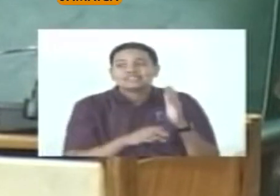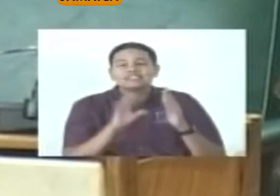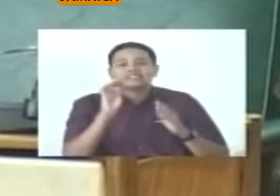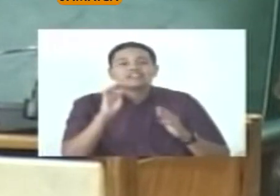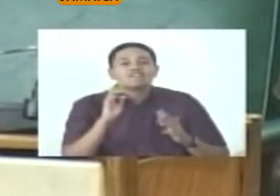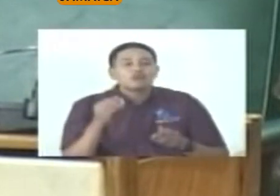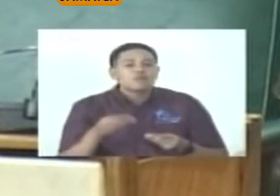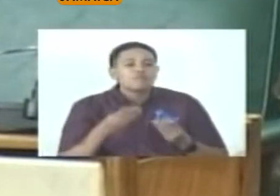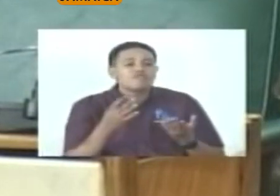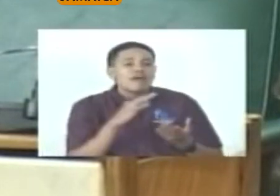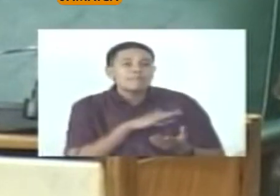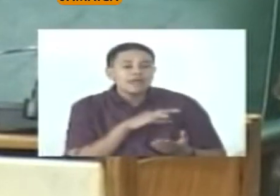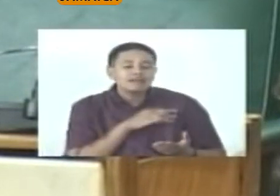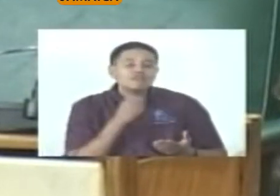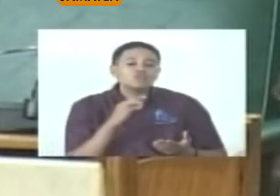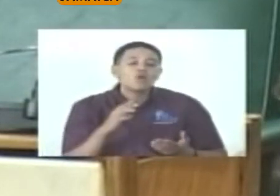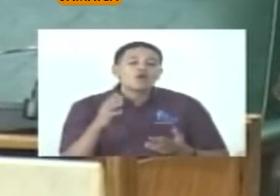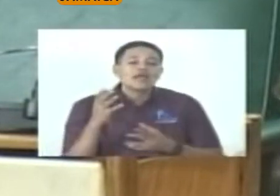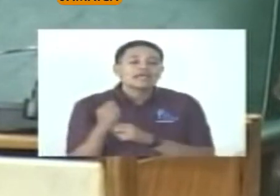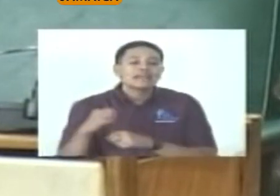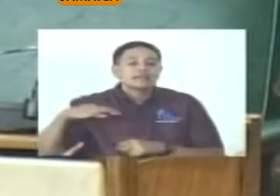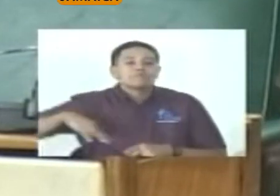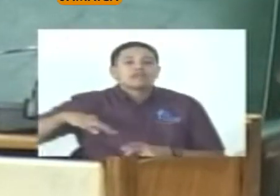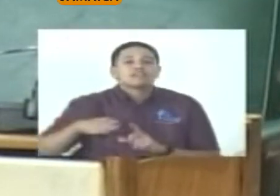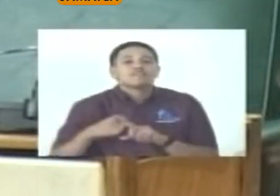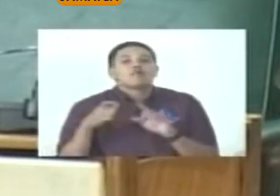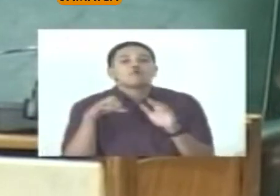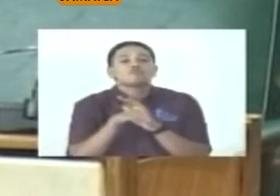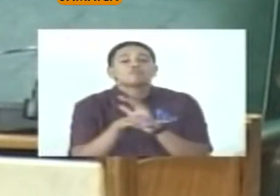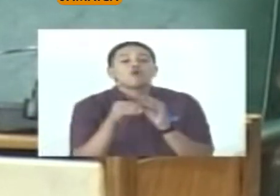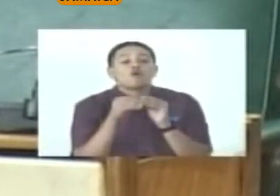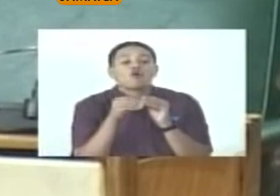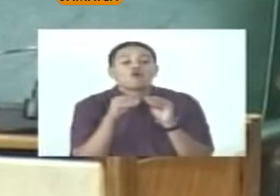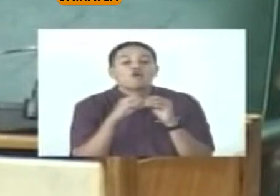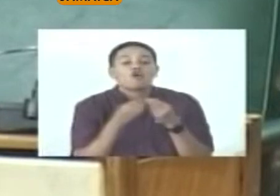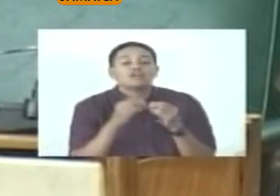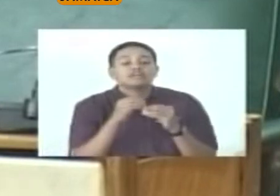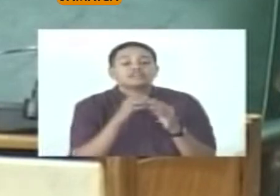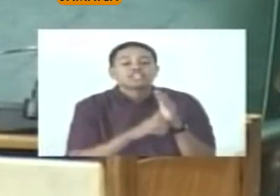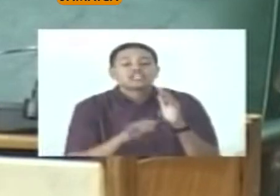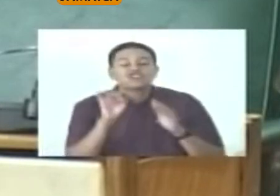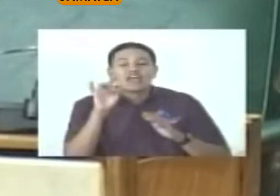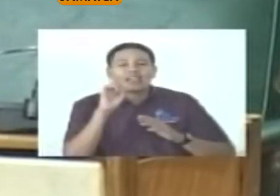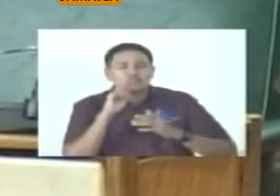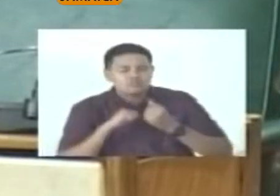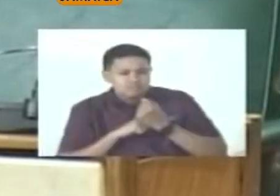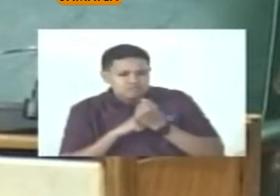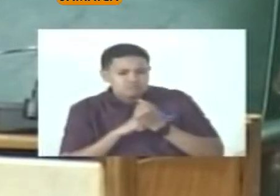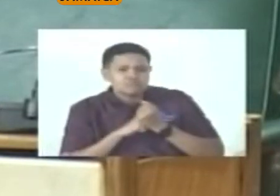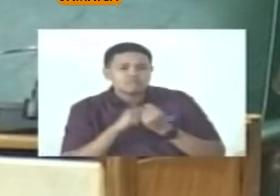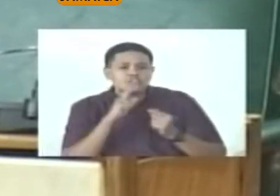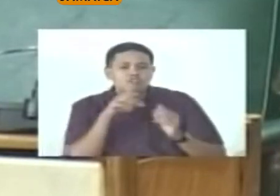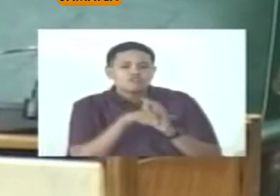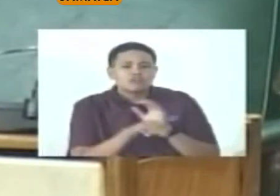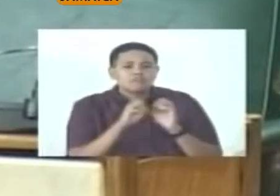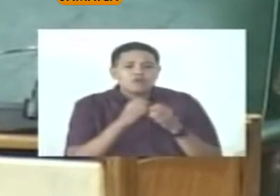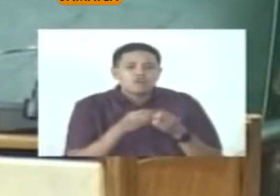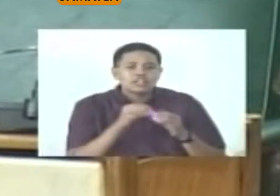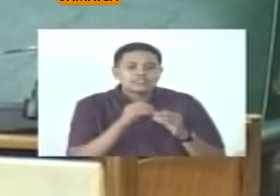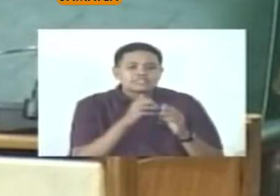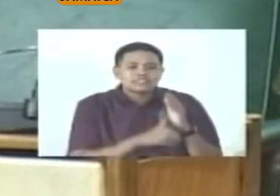gain benefit from a criminal organization in Section 8, aid and abet a criminal organization in Section